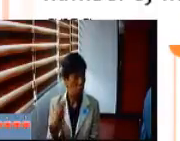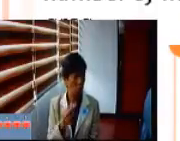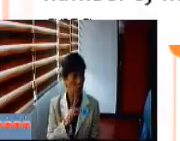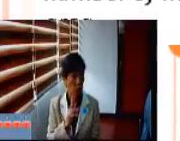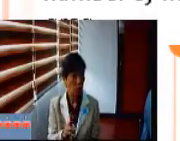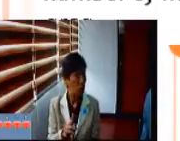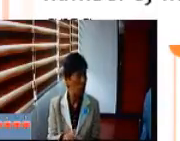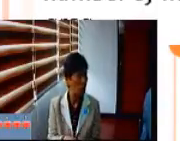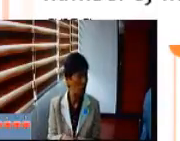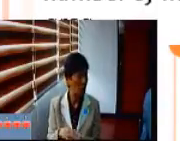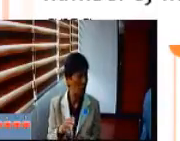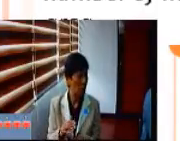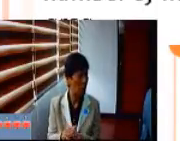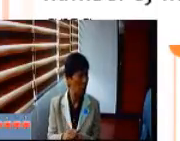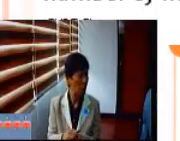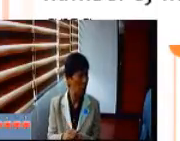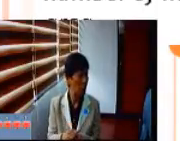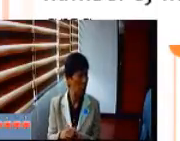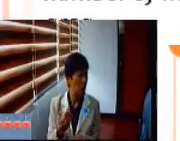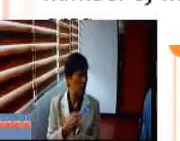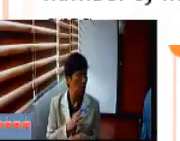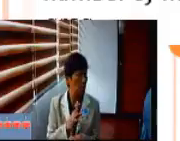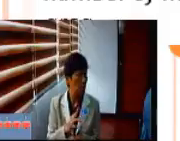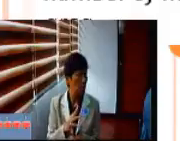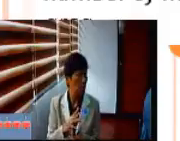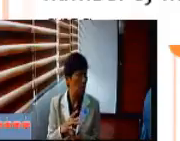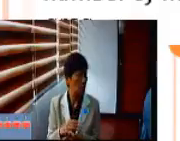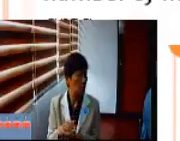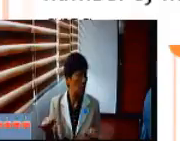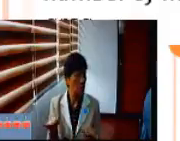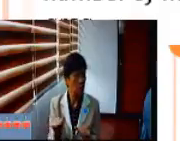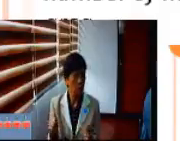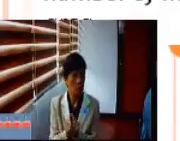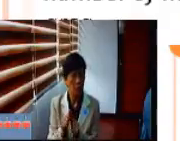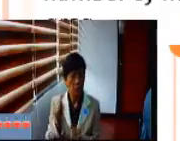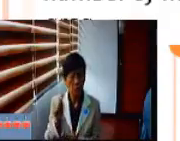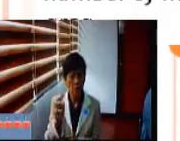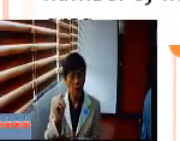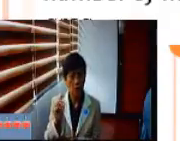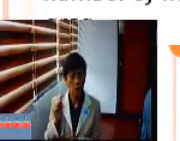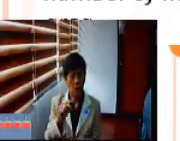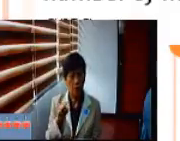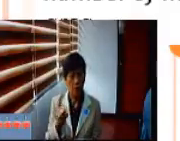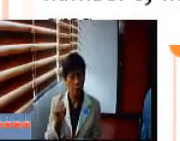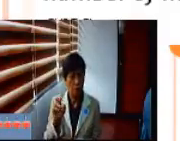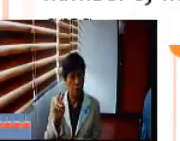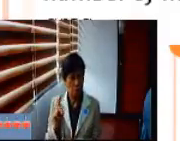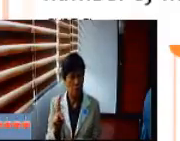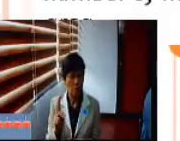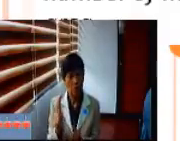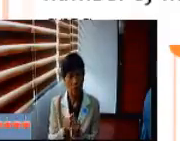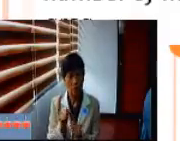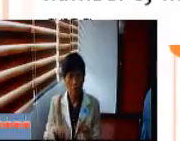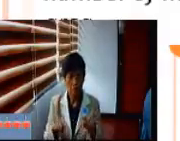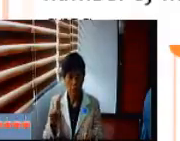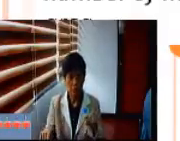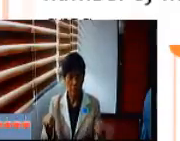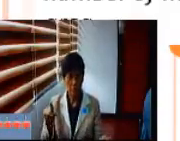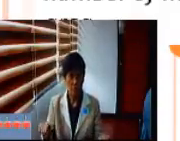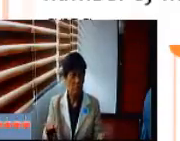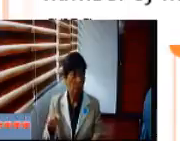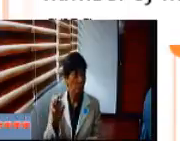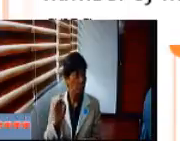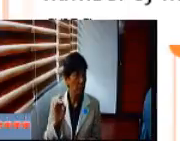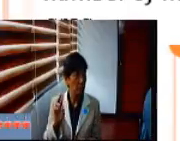called we are the counterpart of the Amazon forest in terms of diversity. And this has been